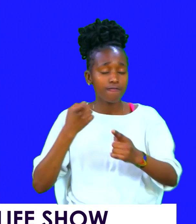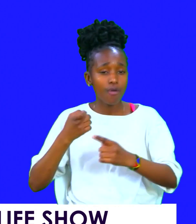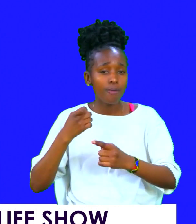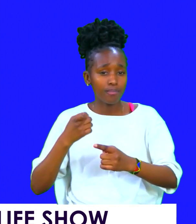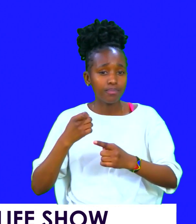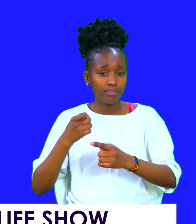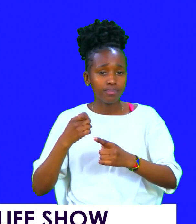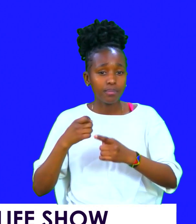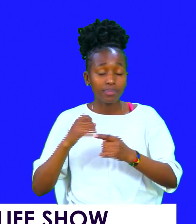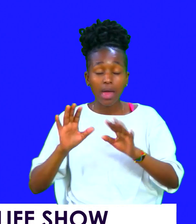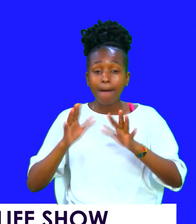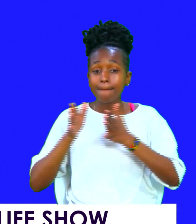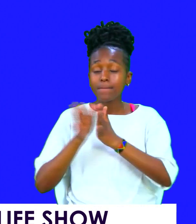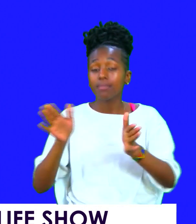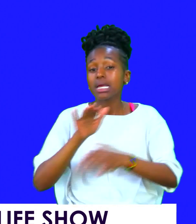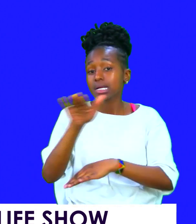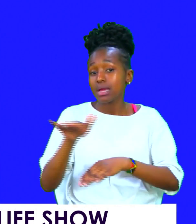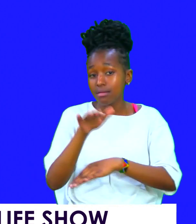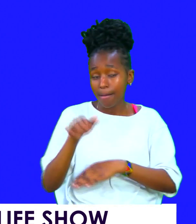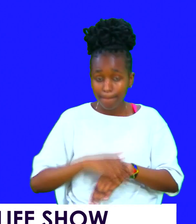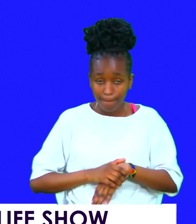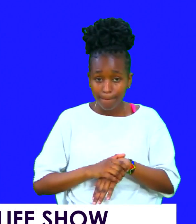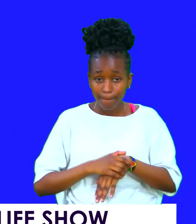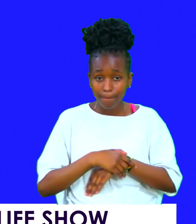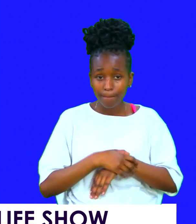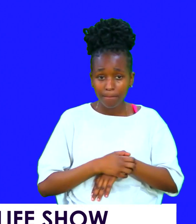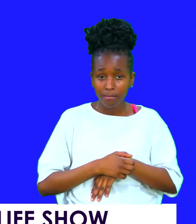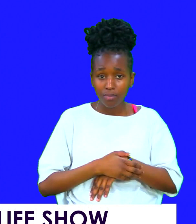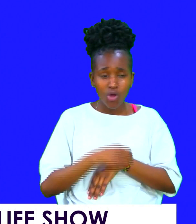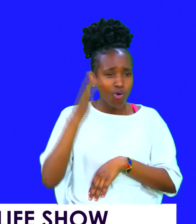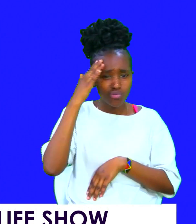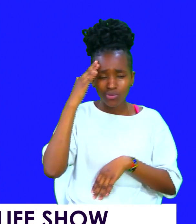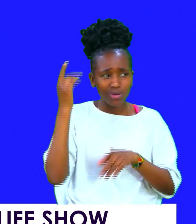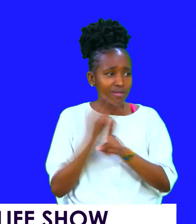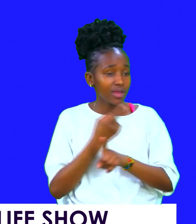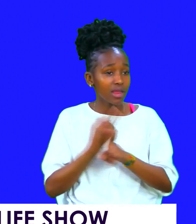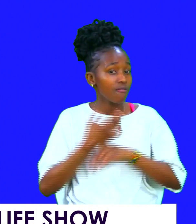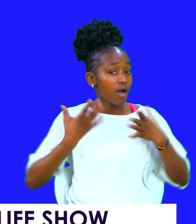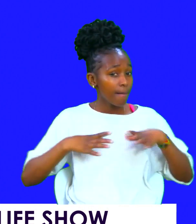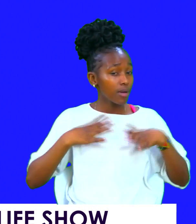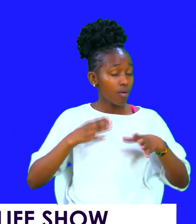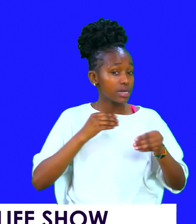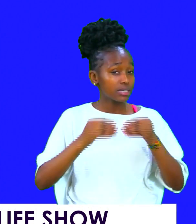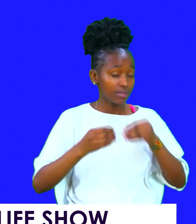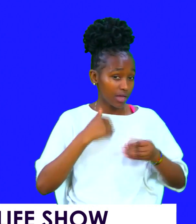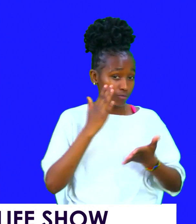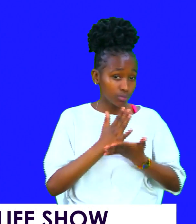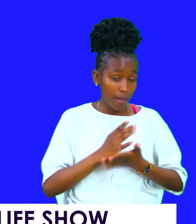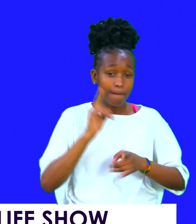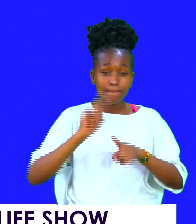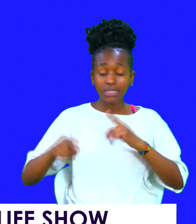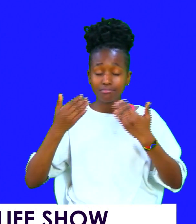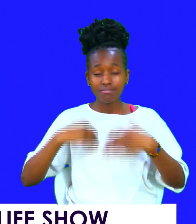masses. I'm speaking not just from the perspective of the persons with disabilities. No. I'm speaking from a